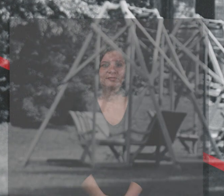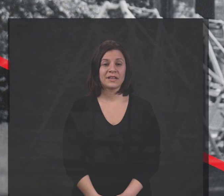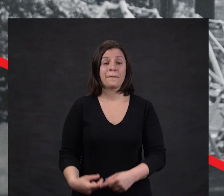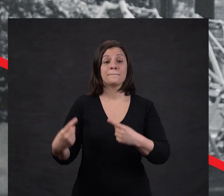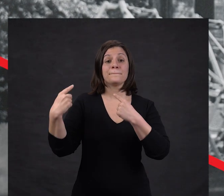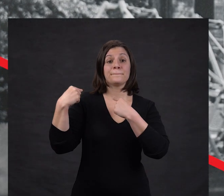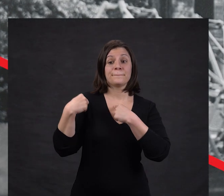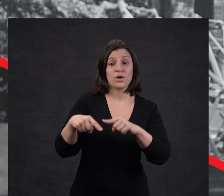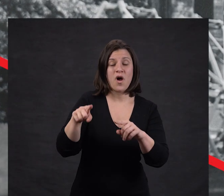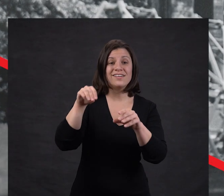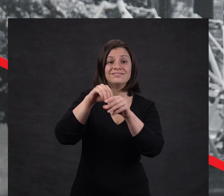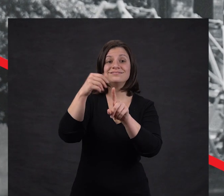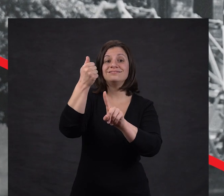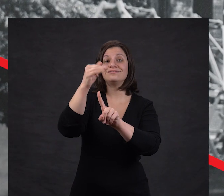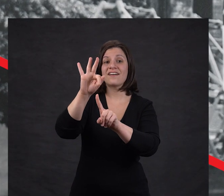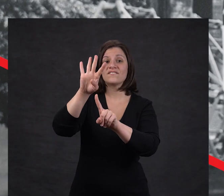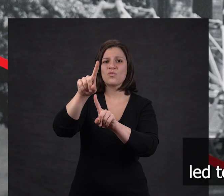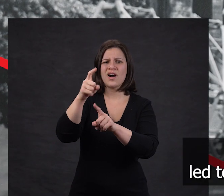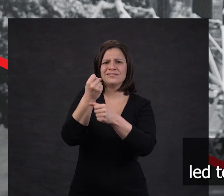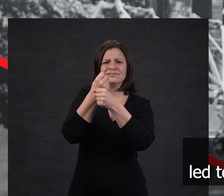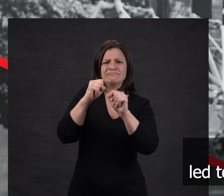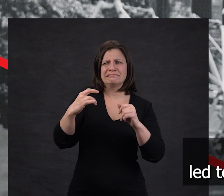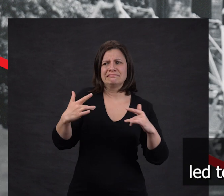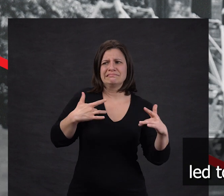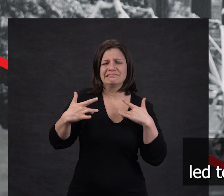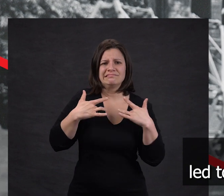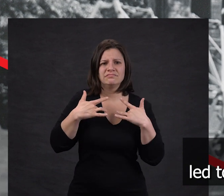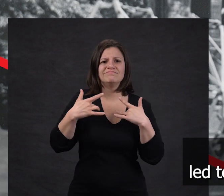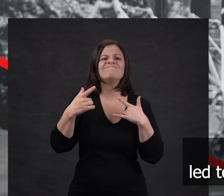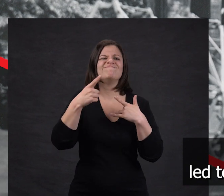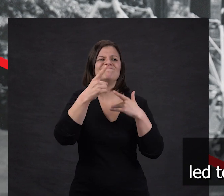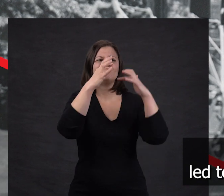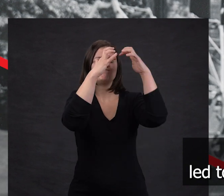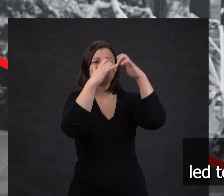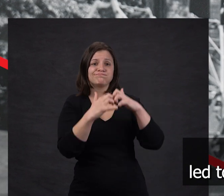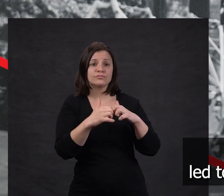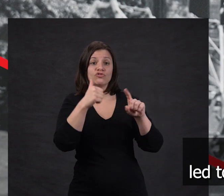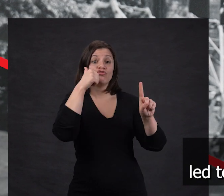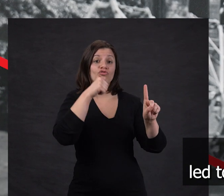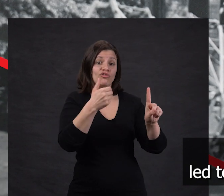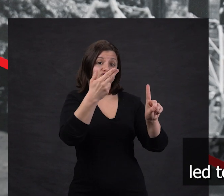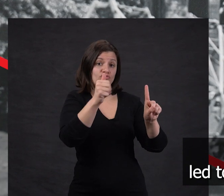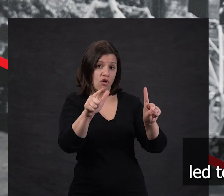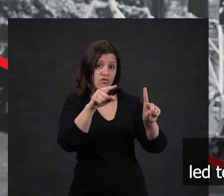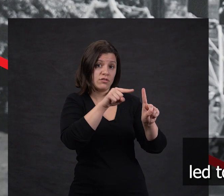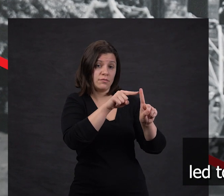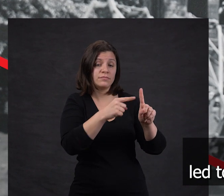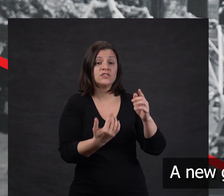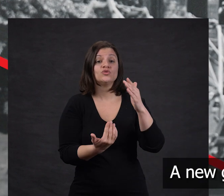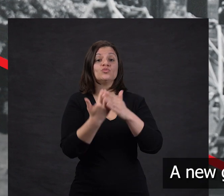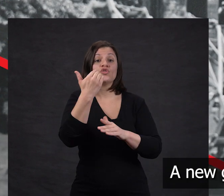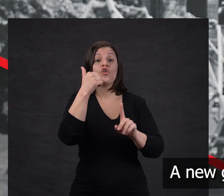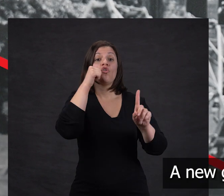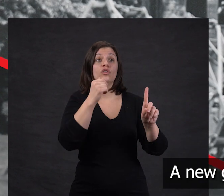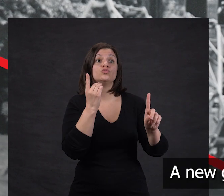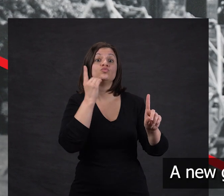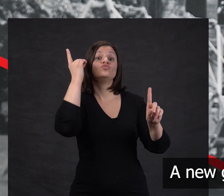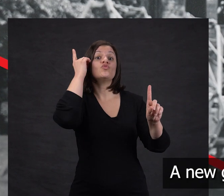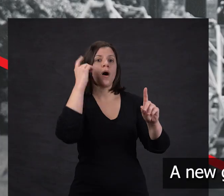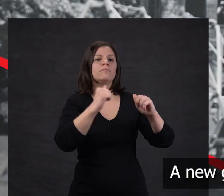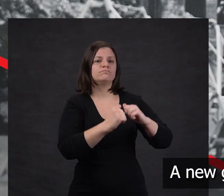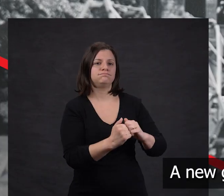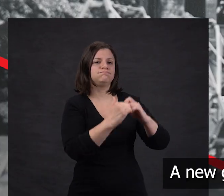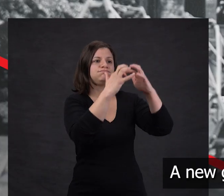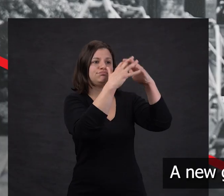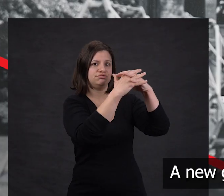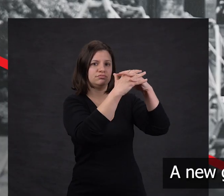new dorm. Meanwhile, in 1941, safety concerns led to the demolition of Girls' Hall. A new girls' dorm was